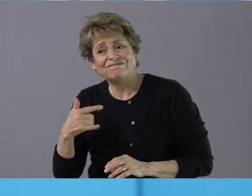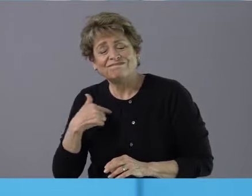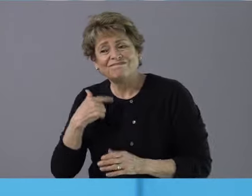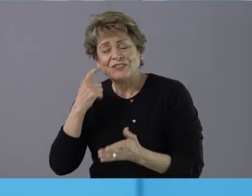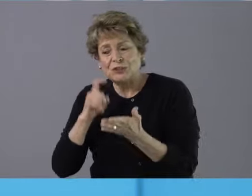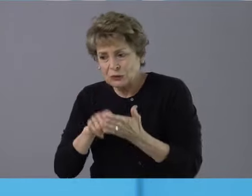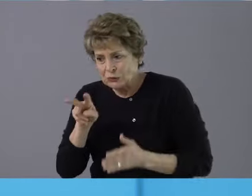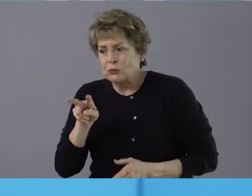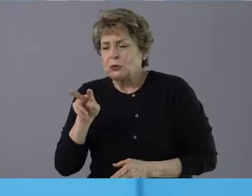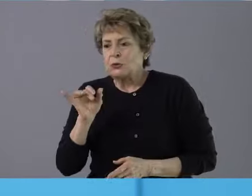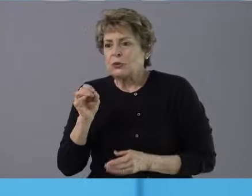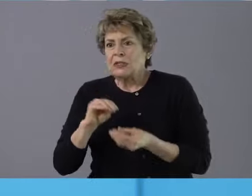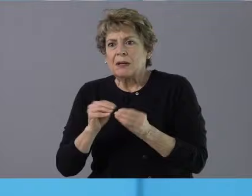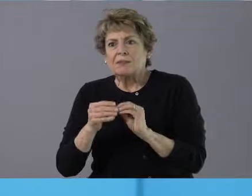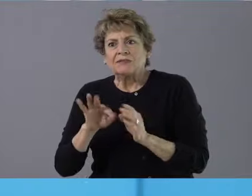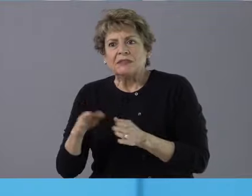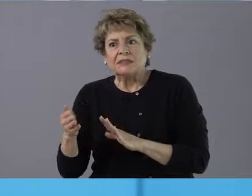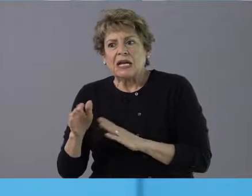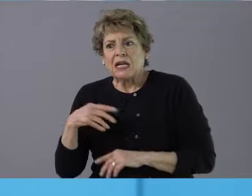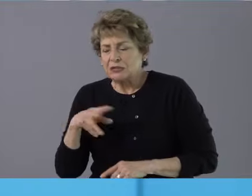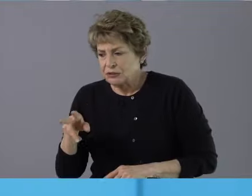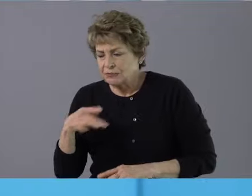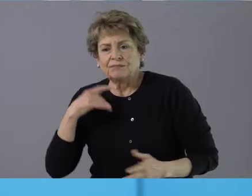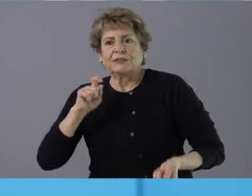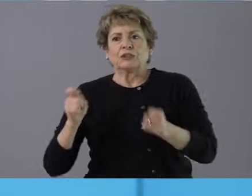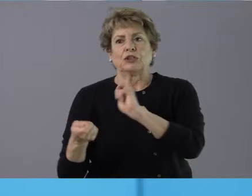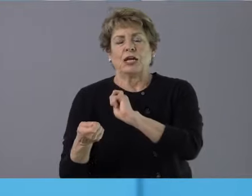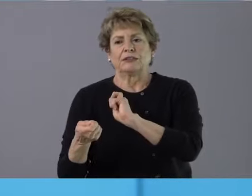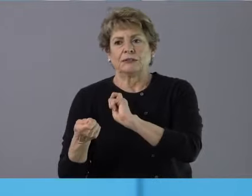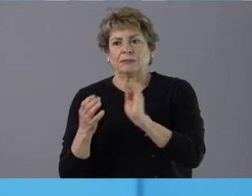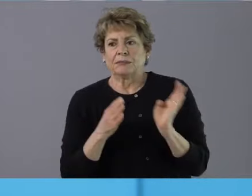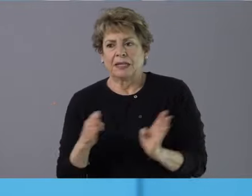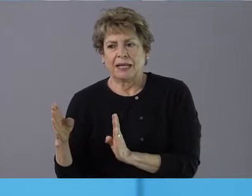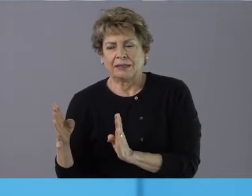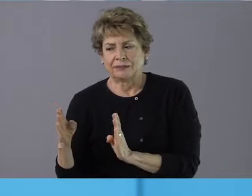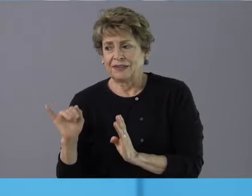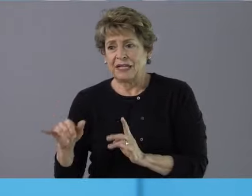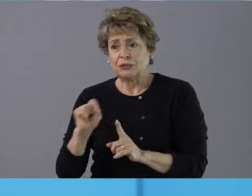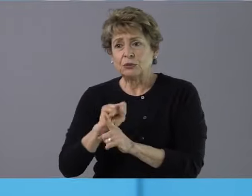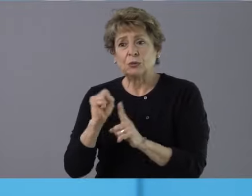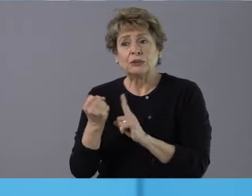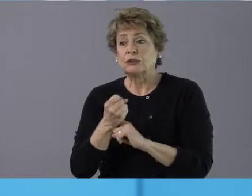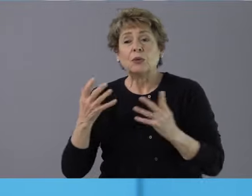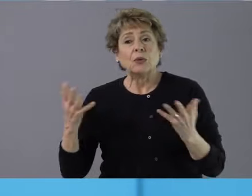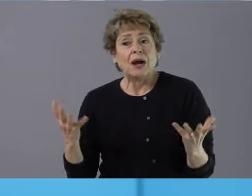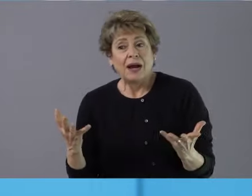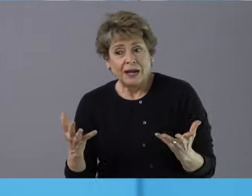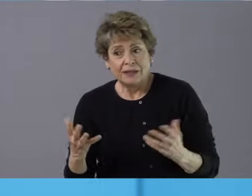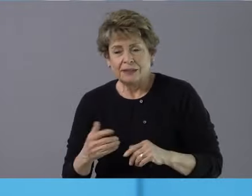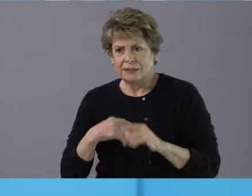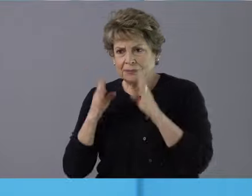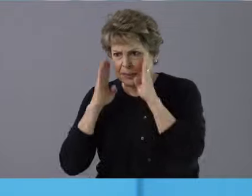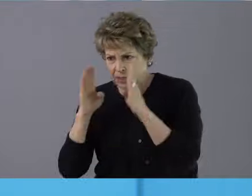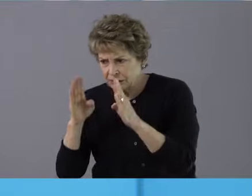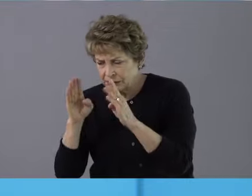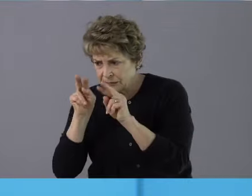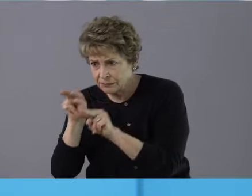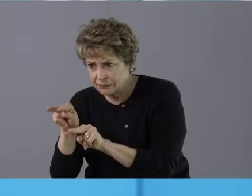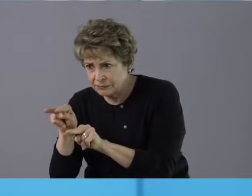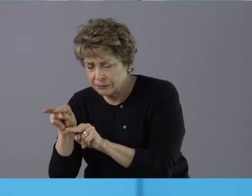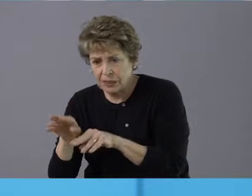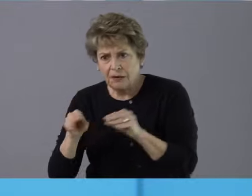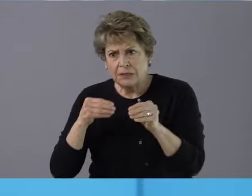this is something where you want to stay vigilant, you want to have flexibility, and be humble. We know more today, and I'm